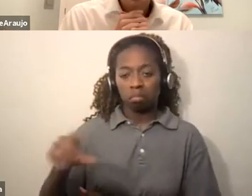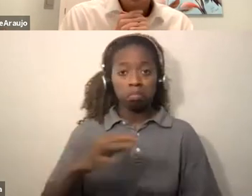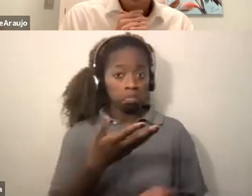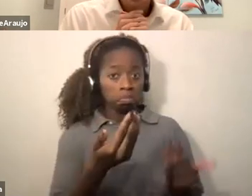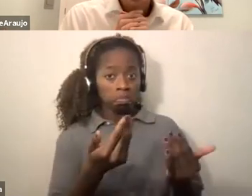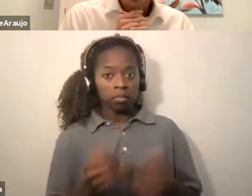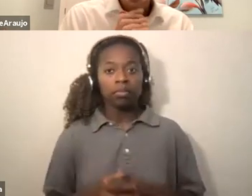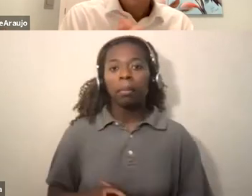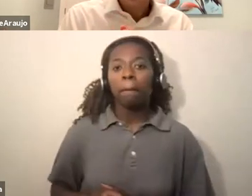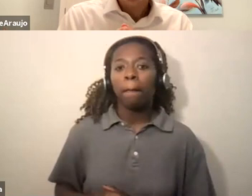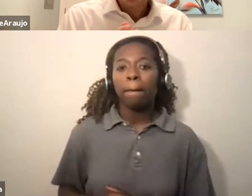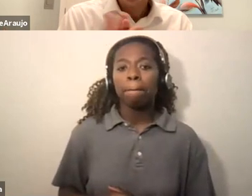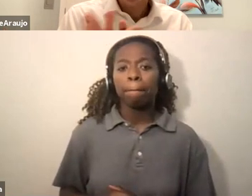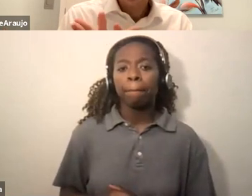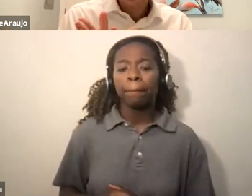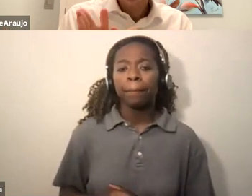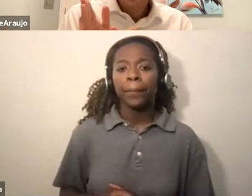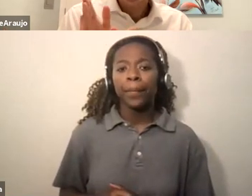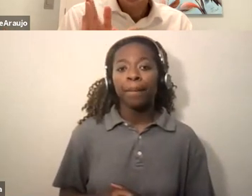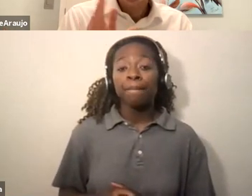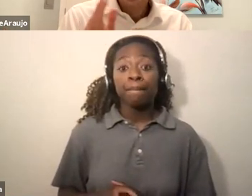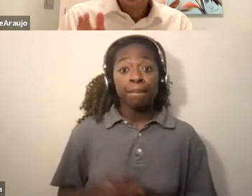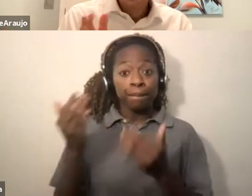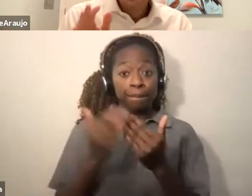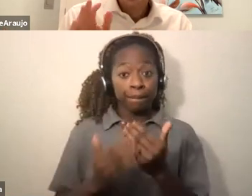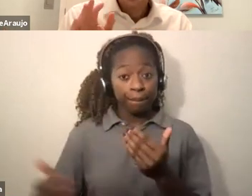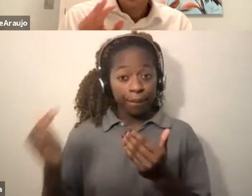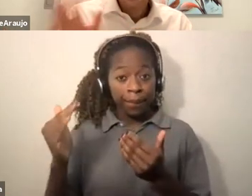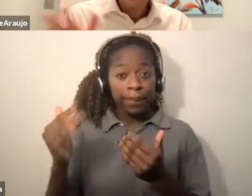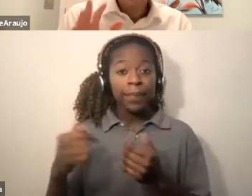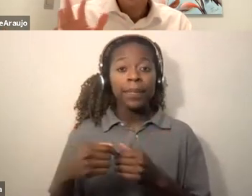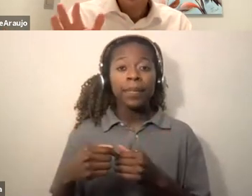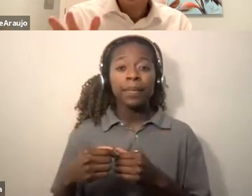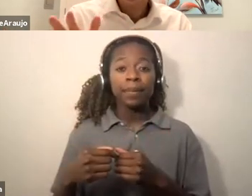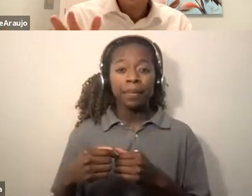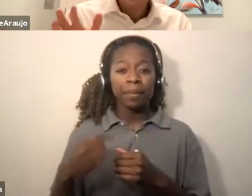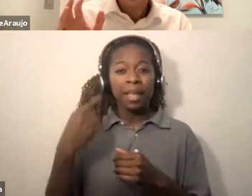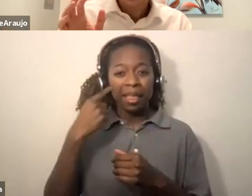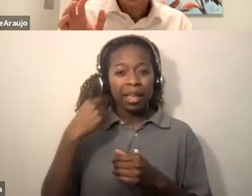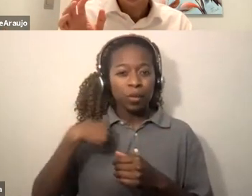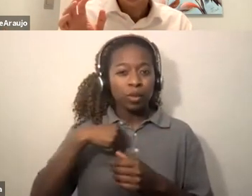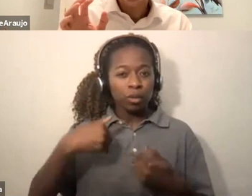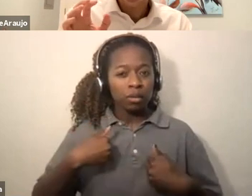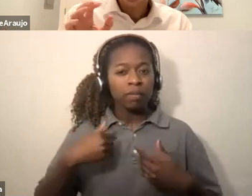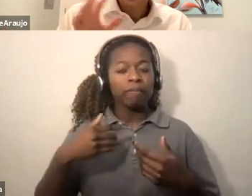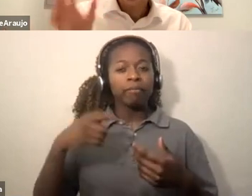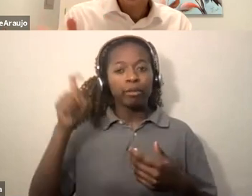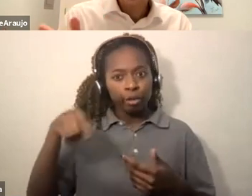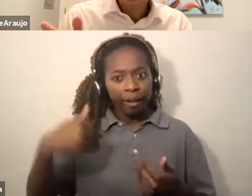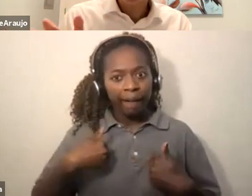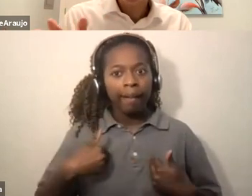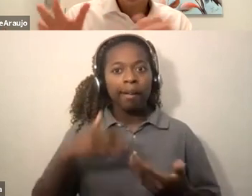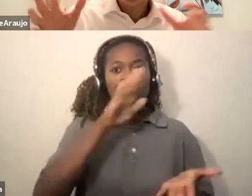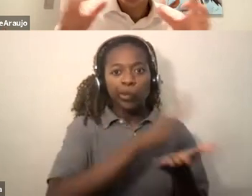sorry um and just uh for going forward i think we had asked for a school-by-school breakdown of uh where the